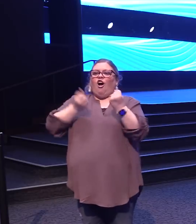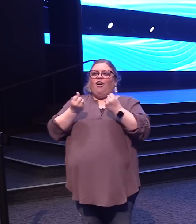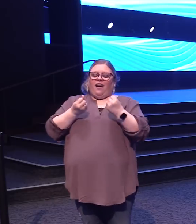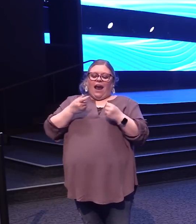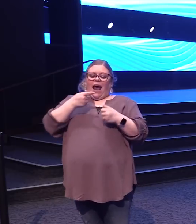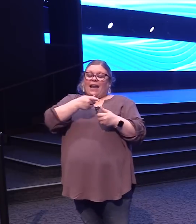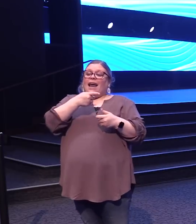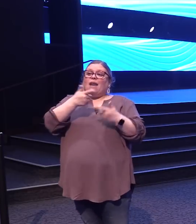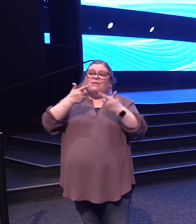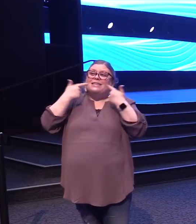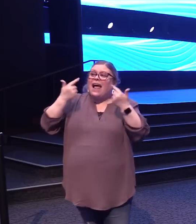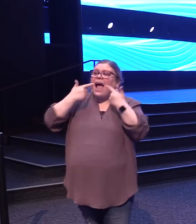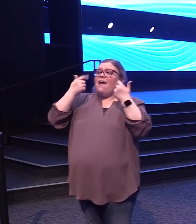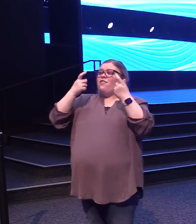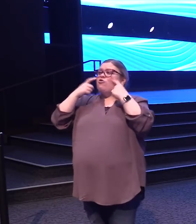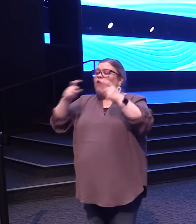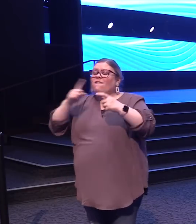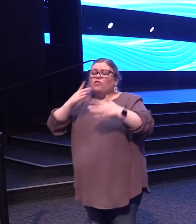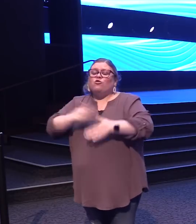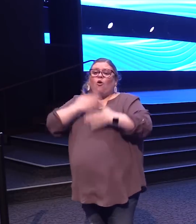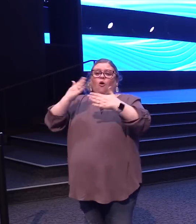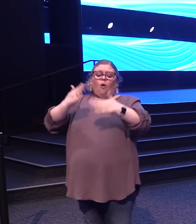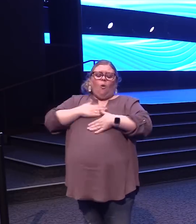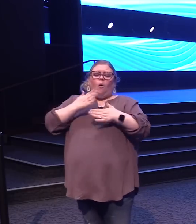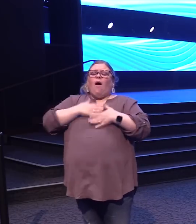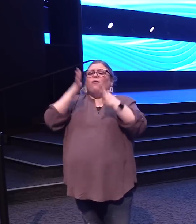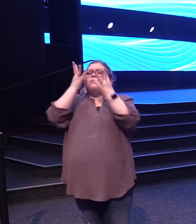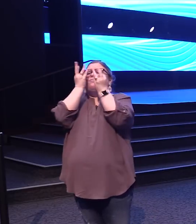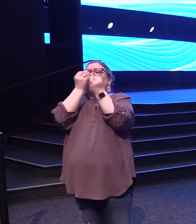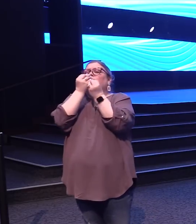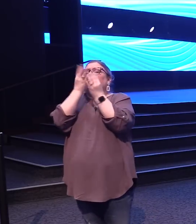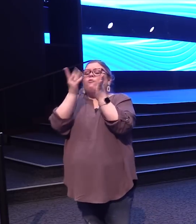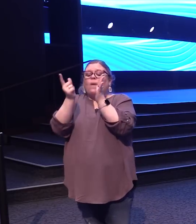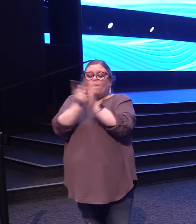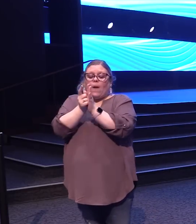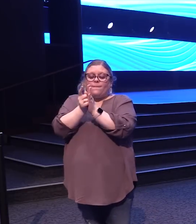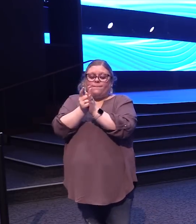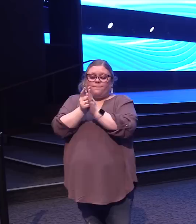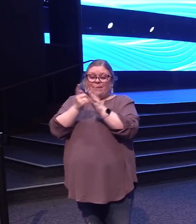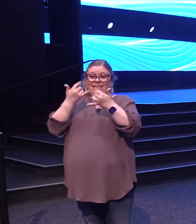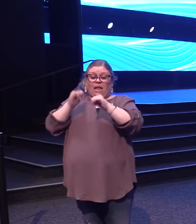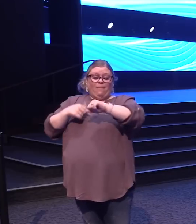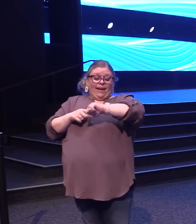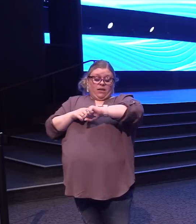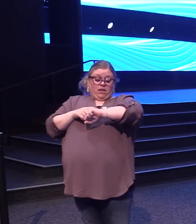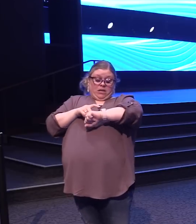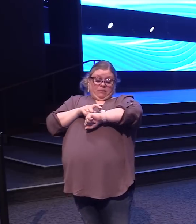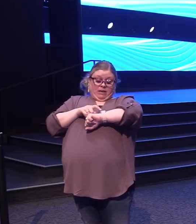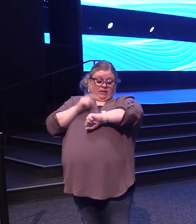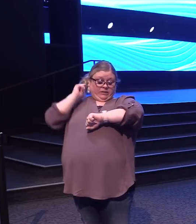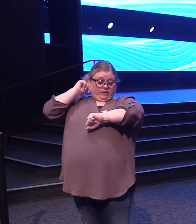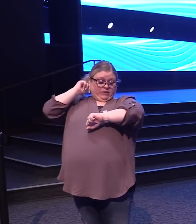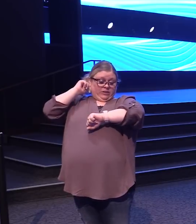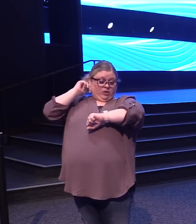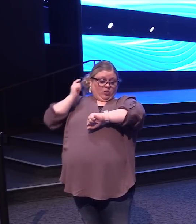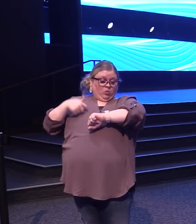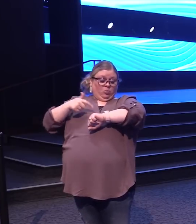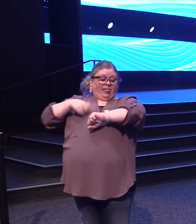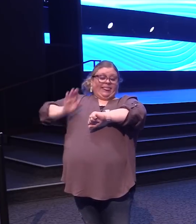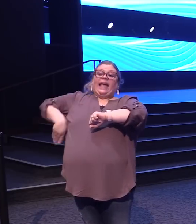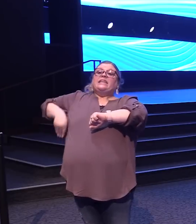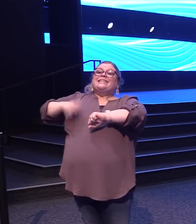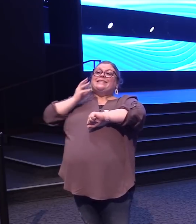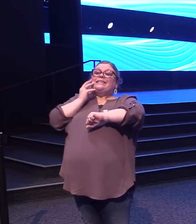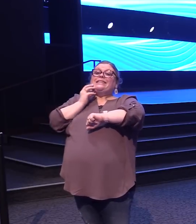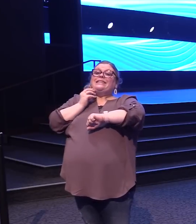And he was laughing and crying for joy now, and it was a beautiful moment. But still, I started checking my watch and realized we're already